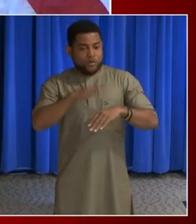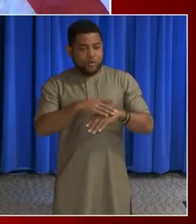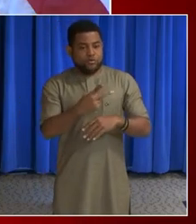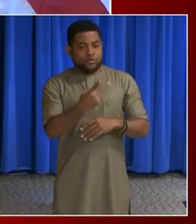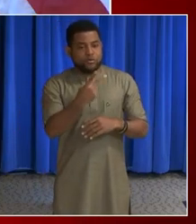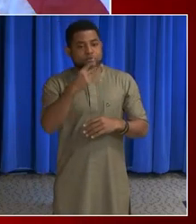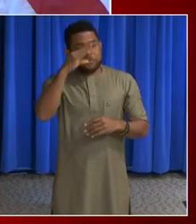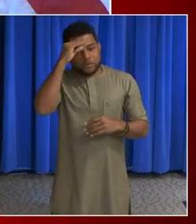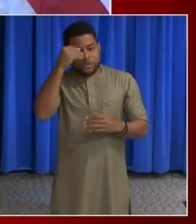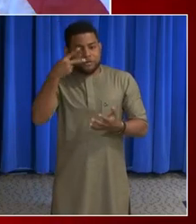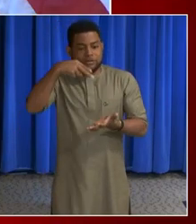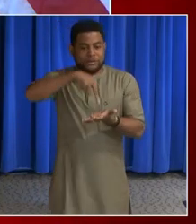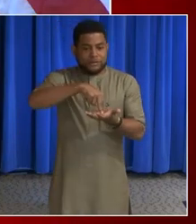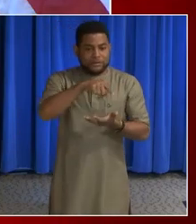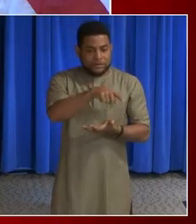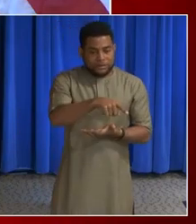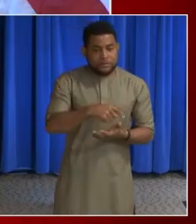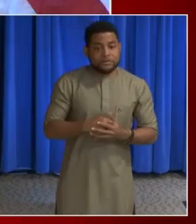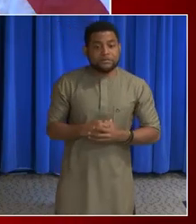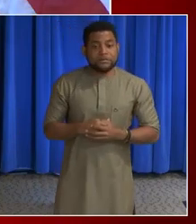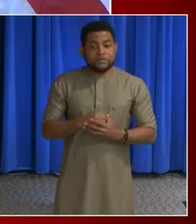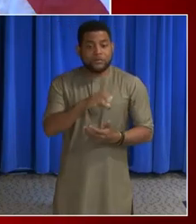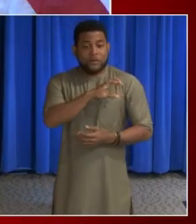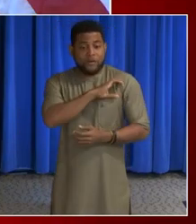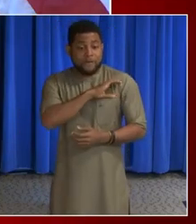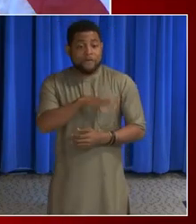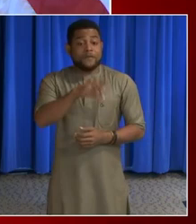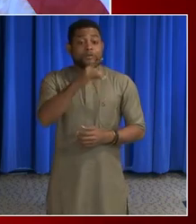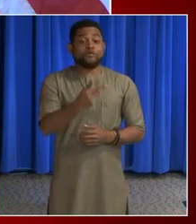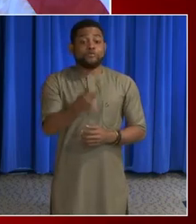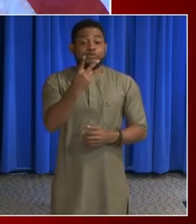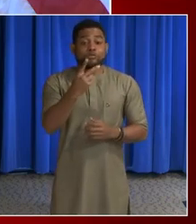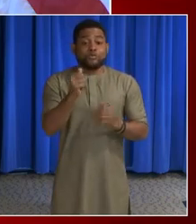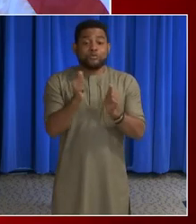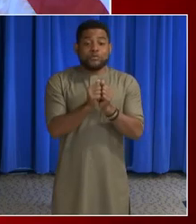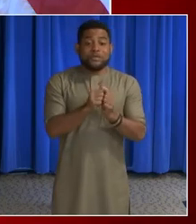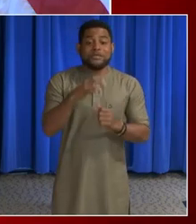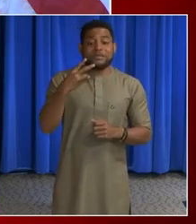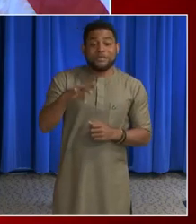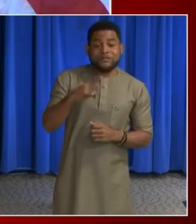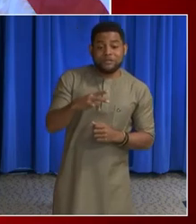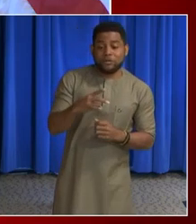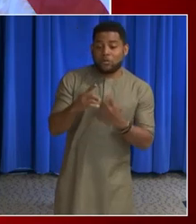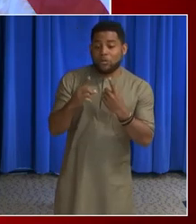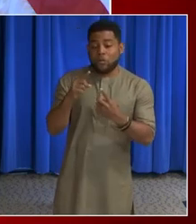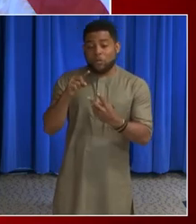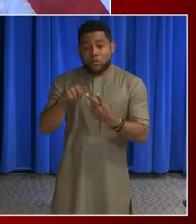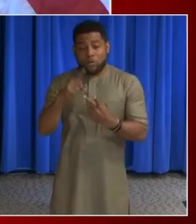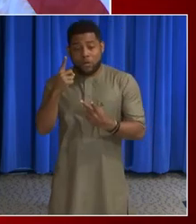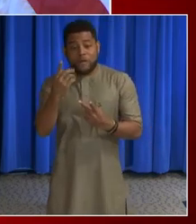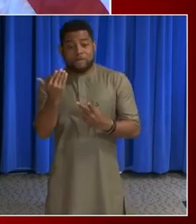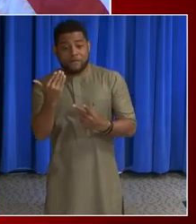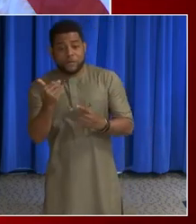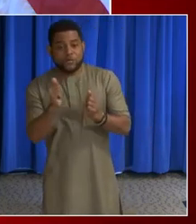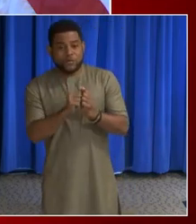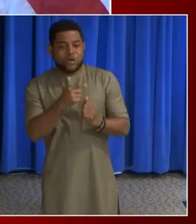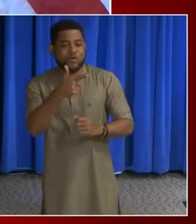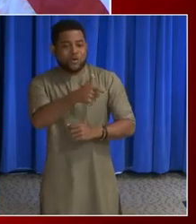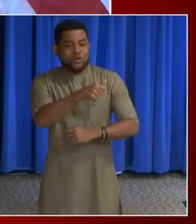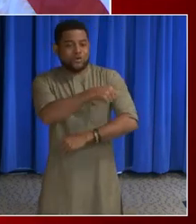two juvenile males, one age 17 and one age 15, with gunshot wounds in the AutoZone parking